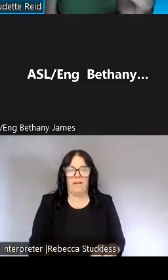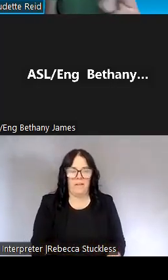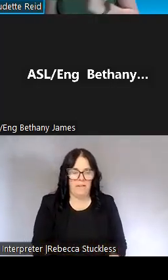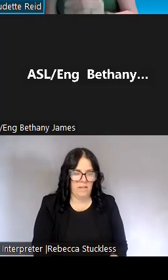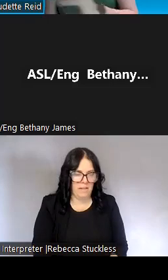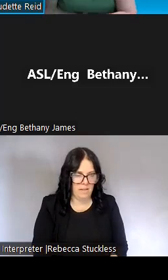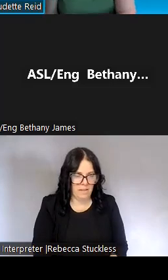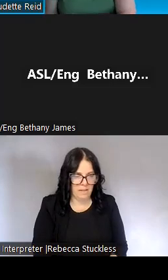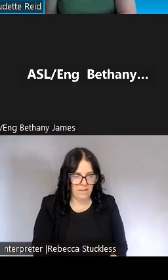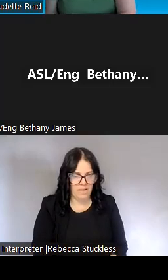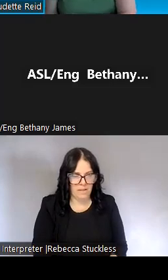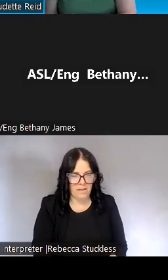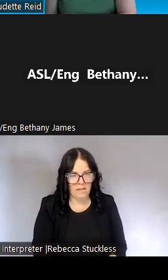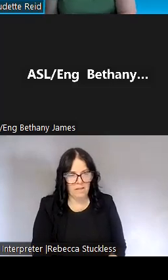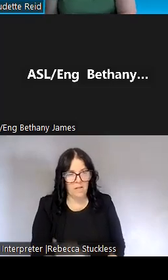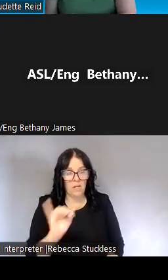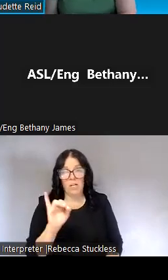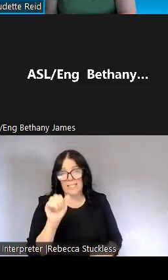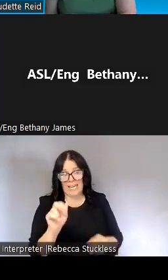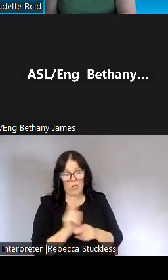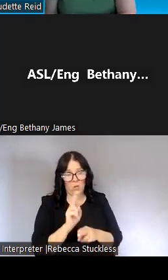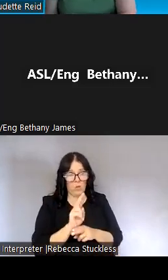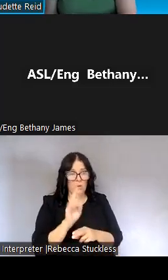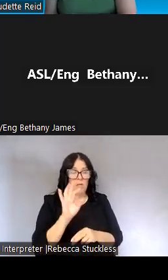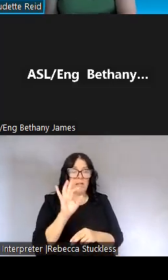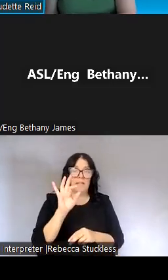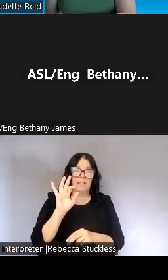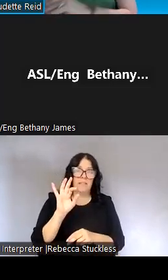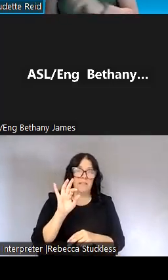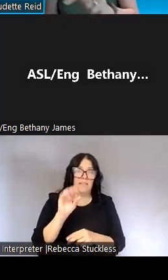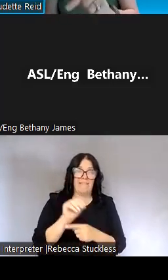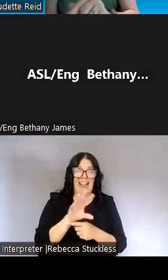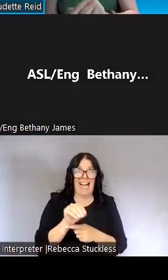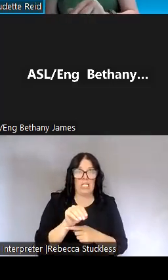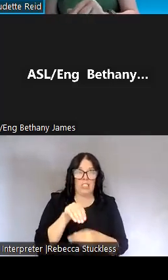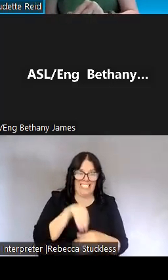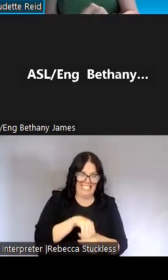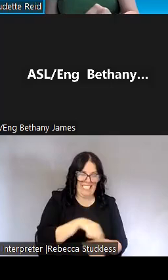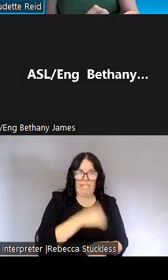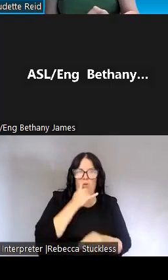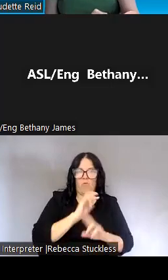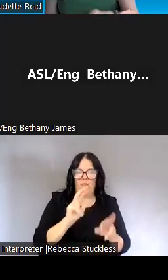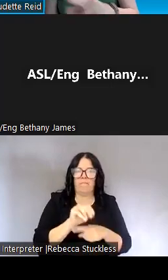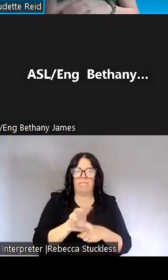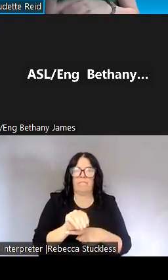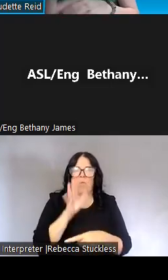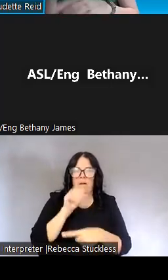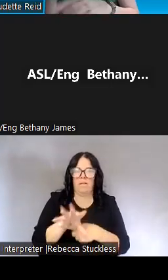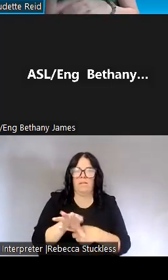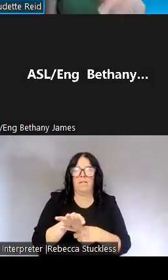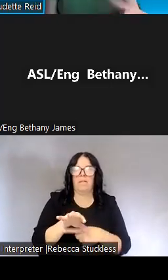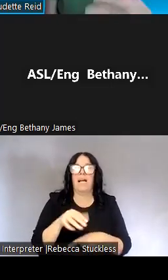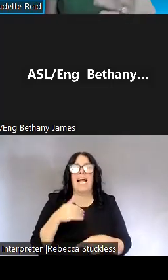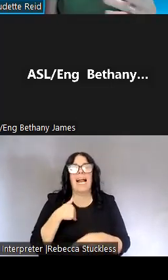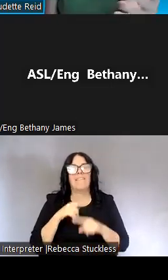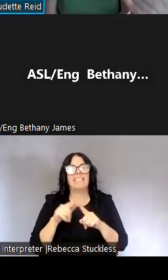the flash that's in the phone to light up the object. And there are filters that are available to try